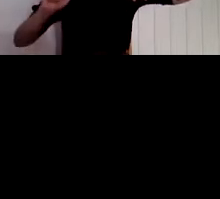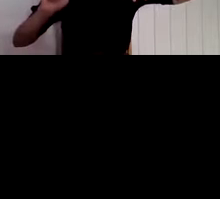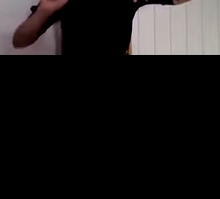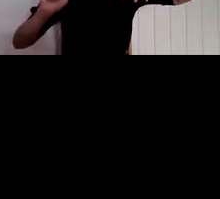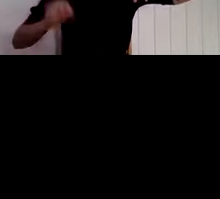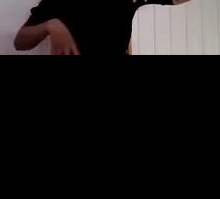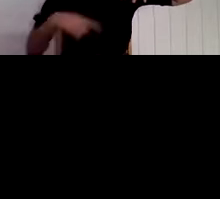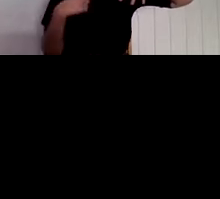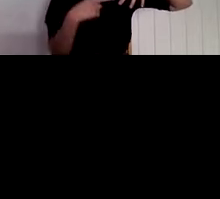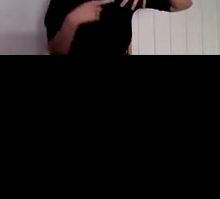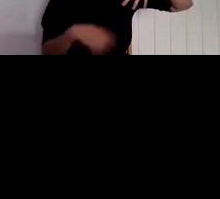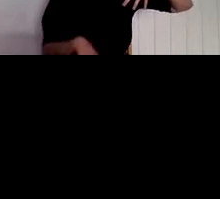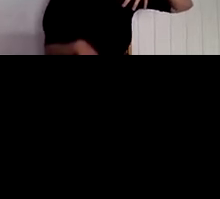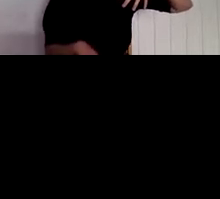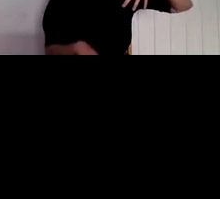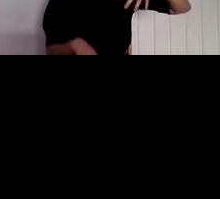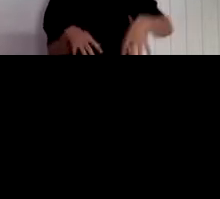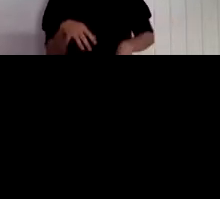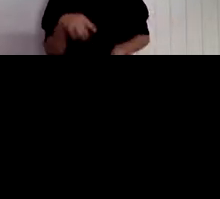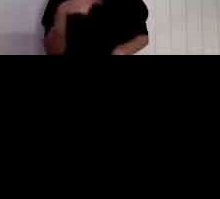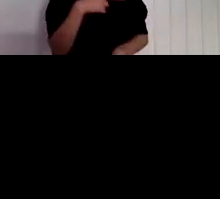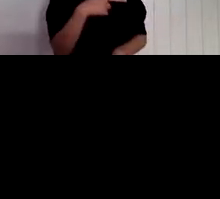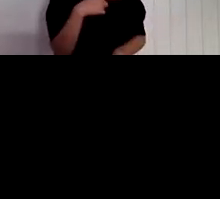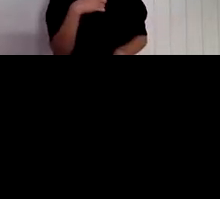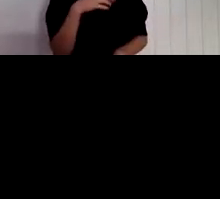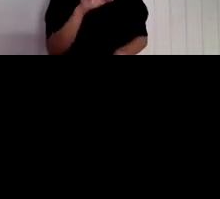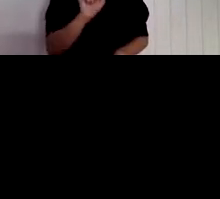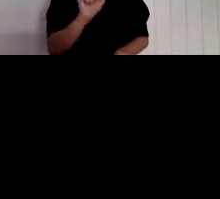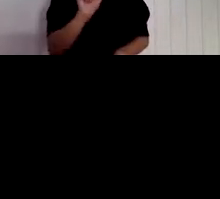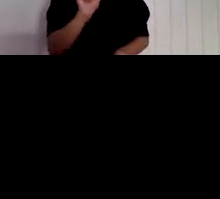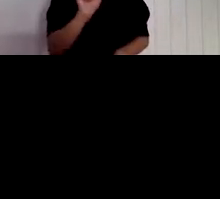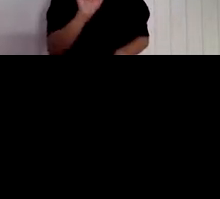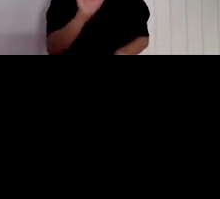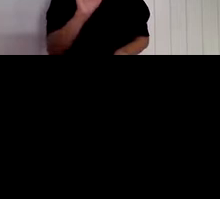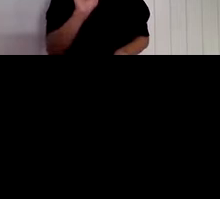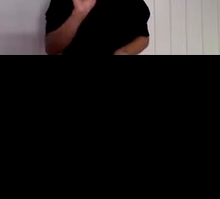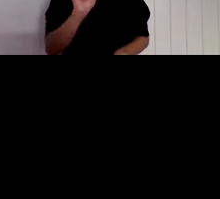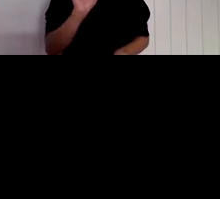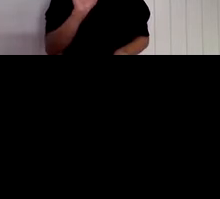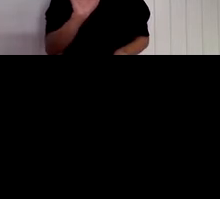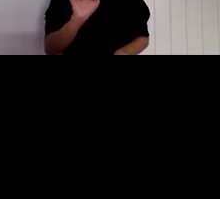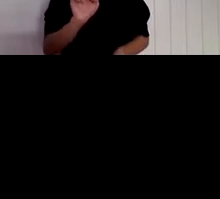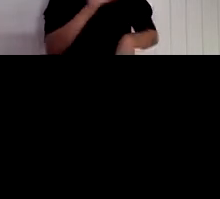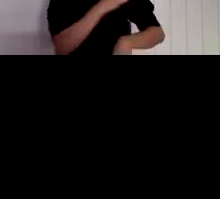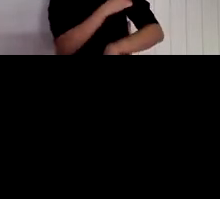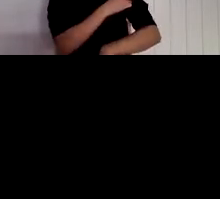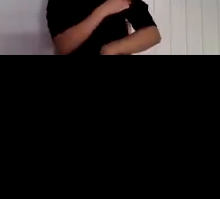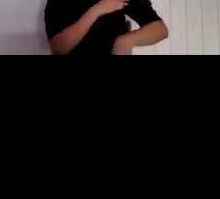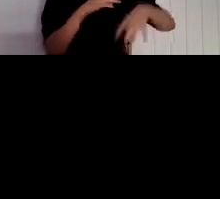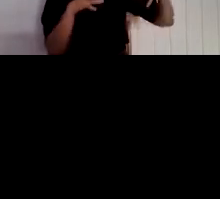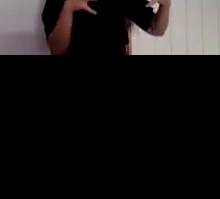that would be the striated muscle. So that's at the base of the bell of this jellyfish. And that's where it contracts.